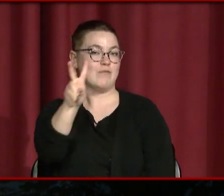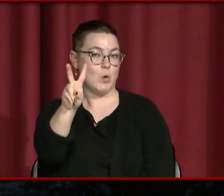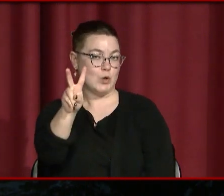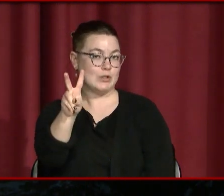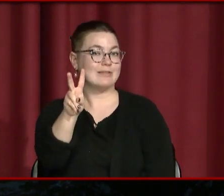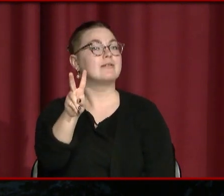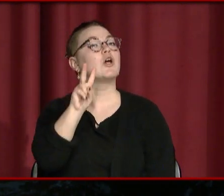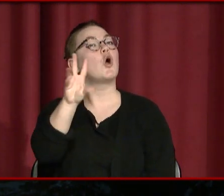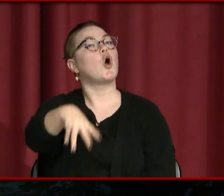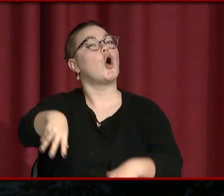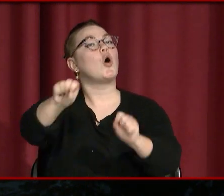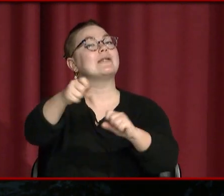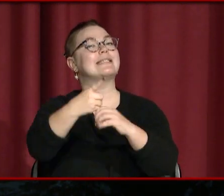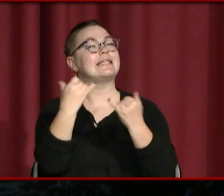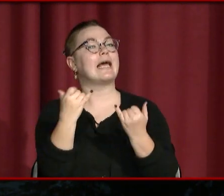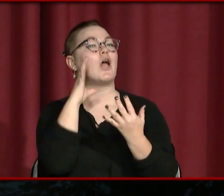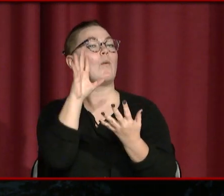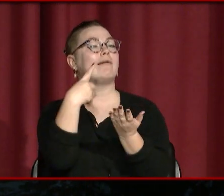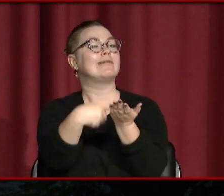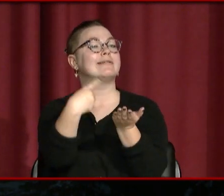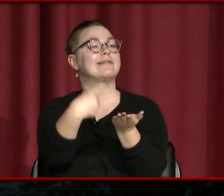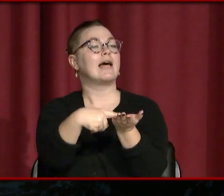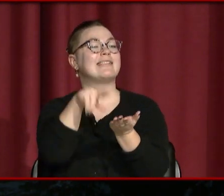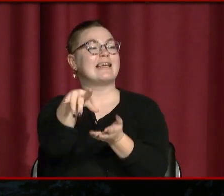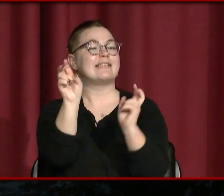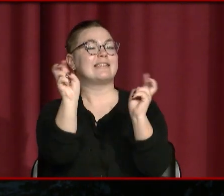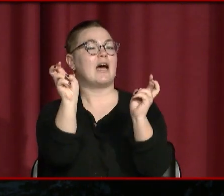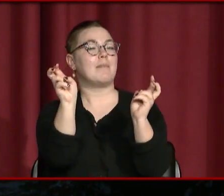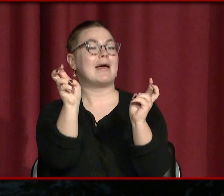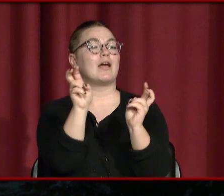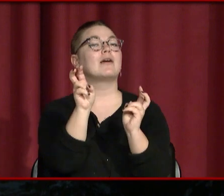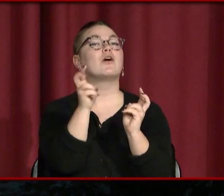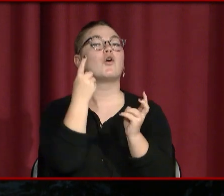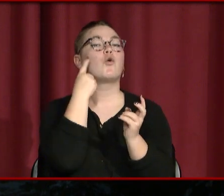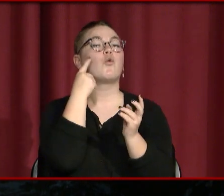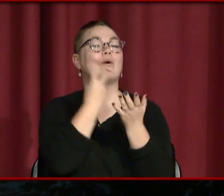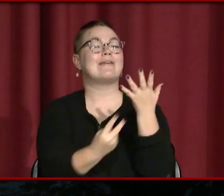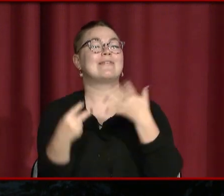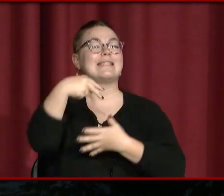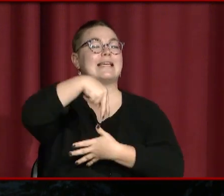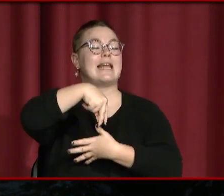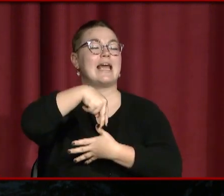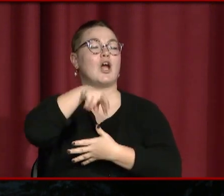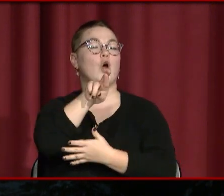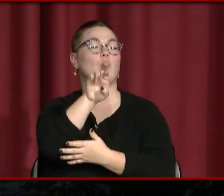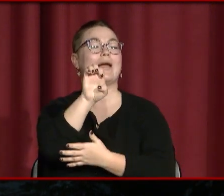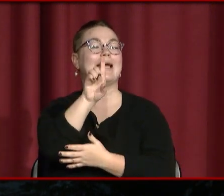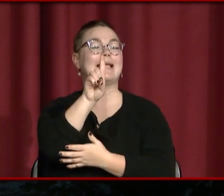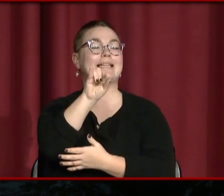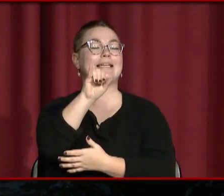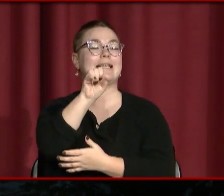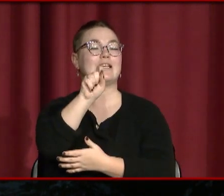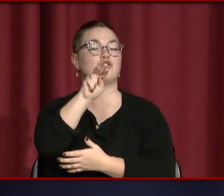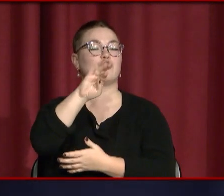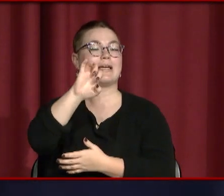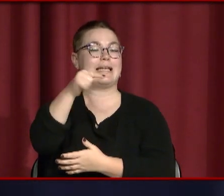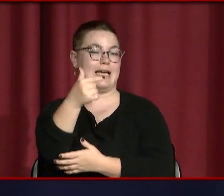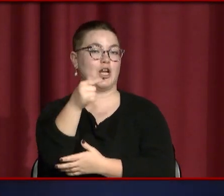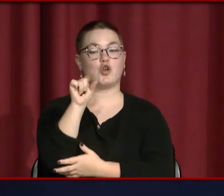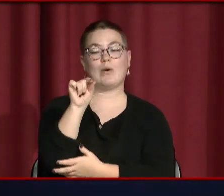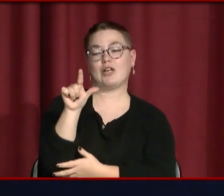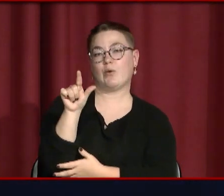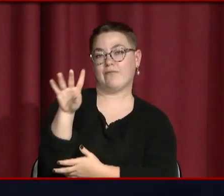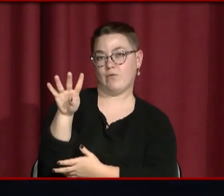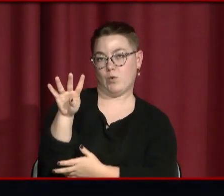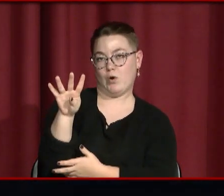topic, Revisiting Redistricting 2024. Our guest today is Jen Miller. She is